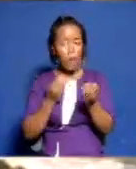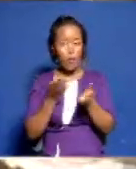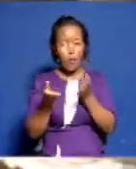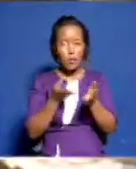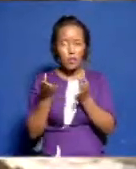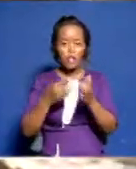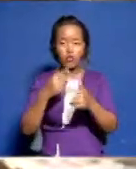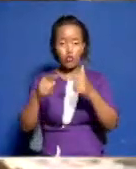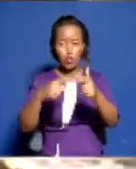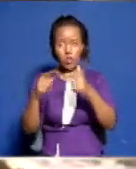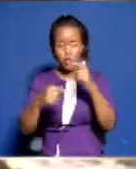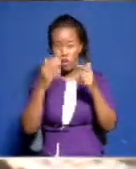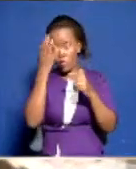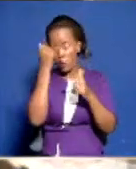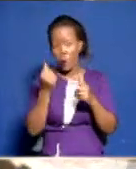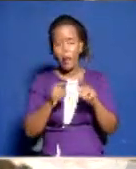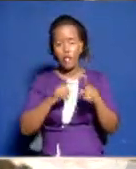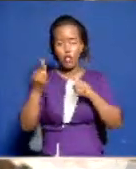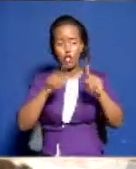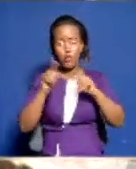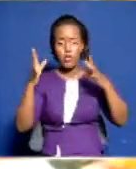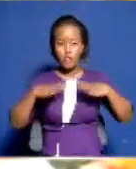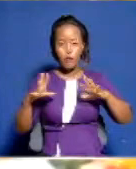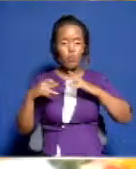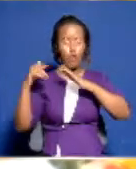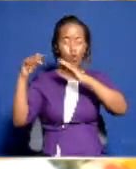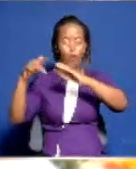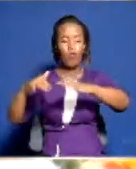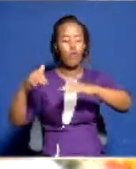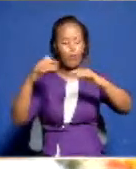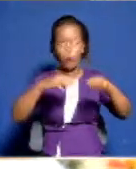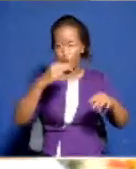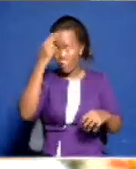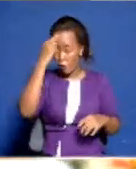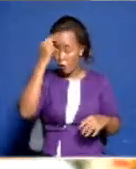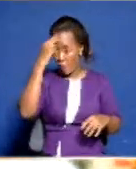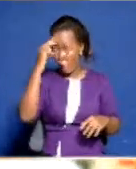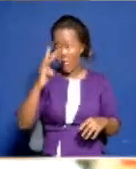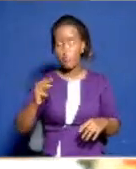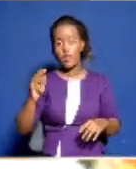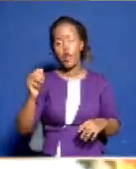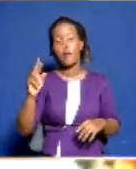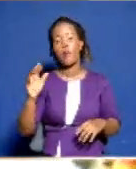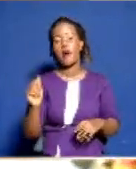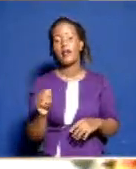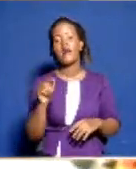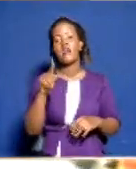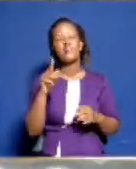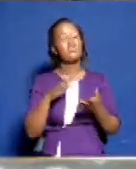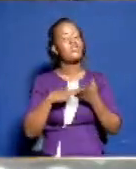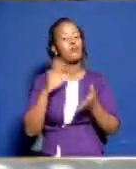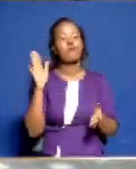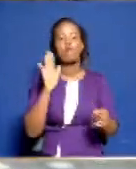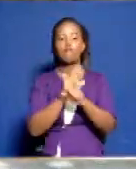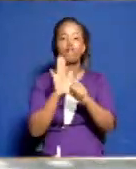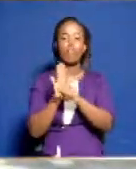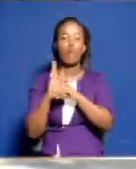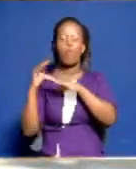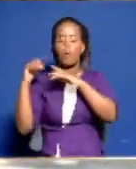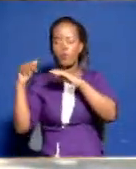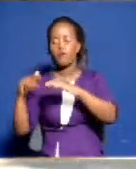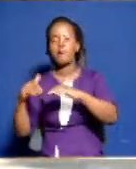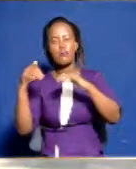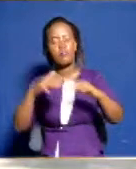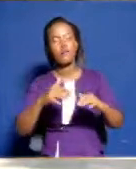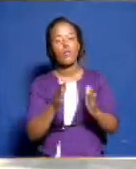tourists start flocking to Masai Mara. The Culture Village has about 150 people involved in Masai bead making and teaching tourists